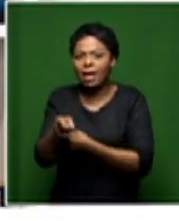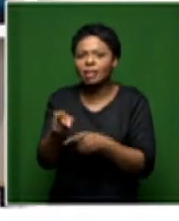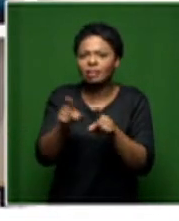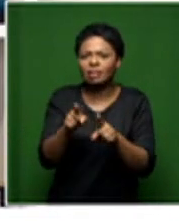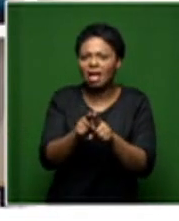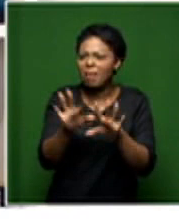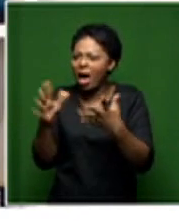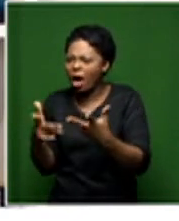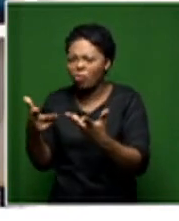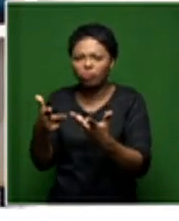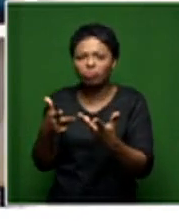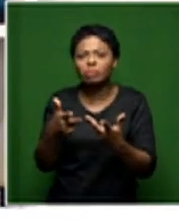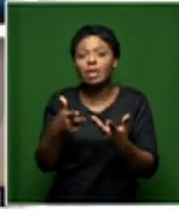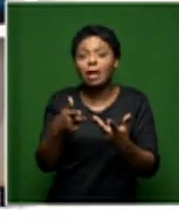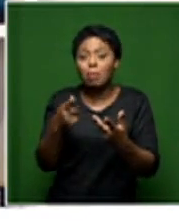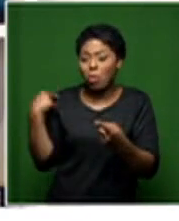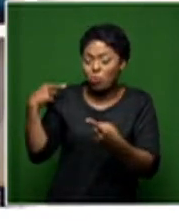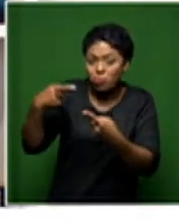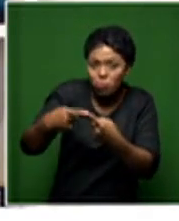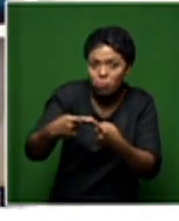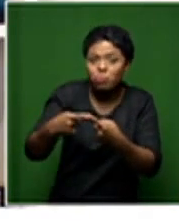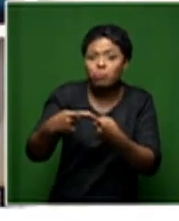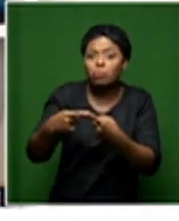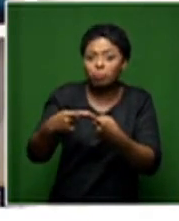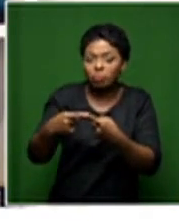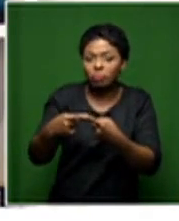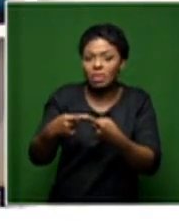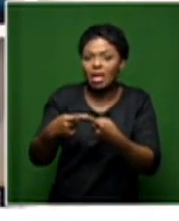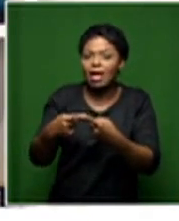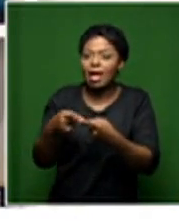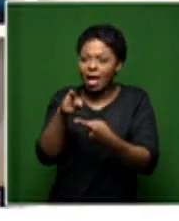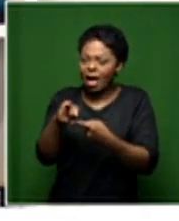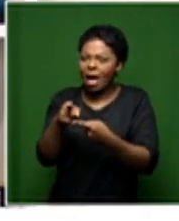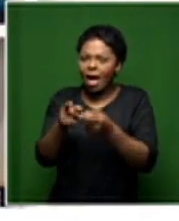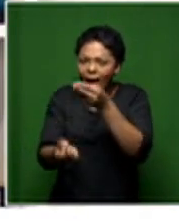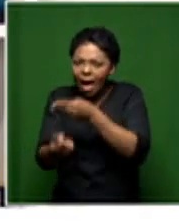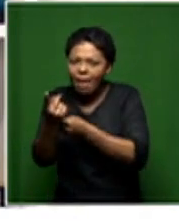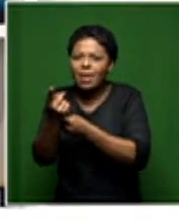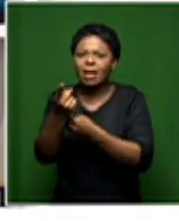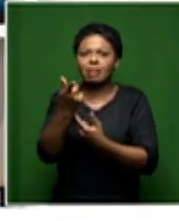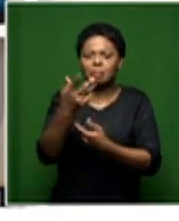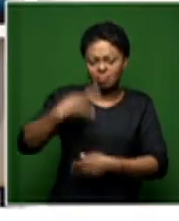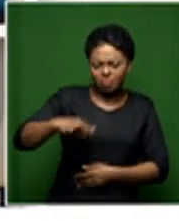after a certain time, they would dispose those girls, whether it be through